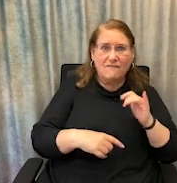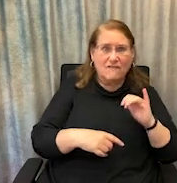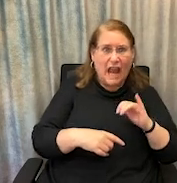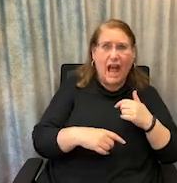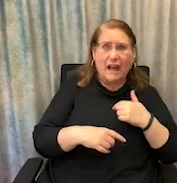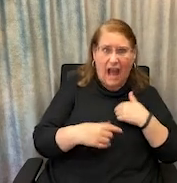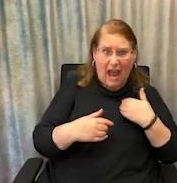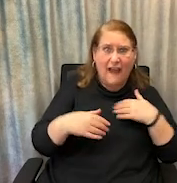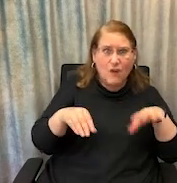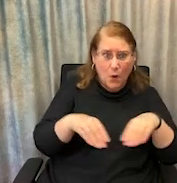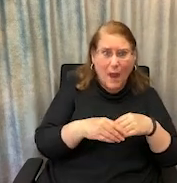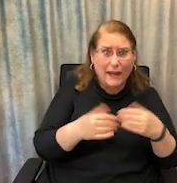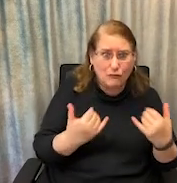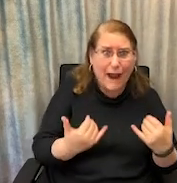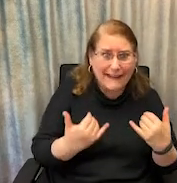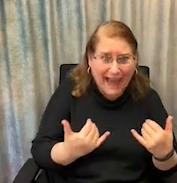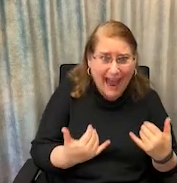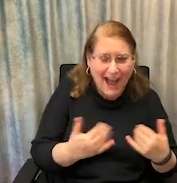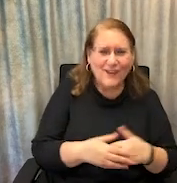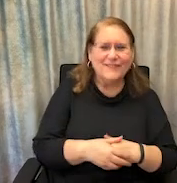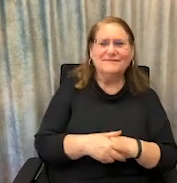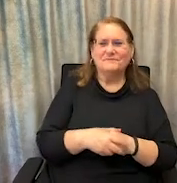I'm really have a wedding right now.